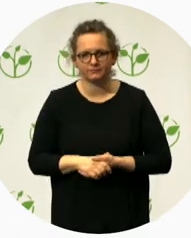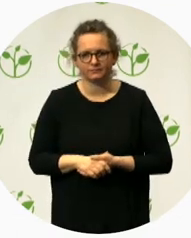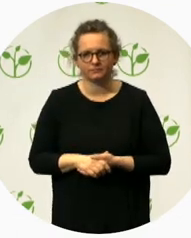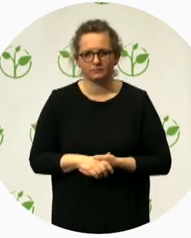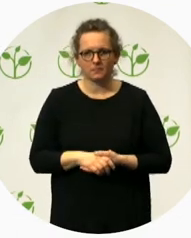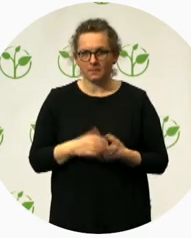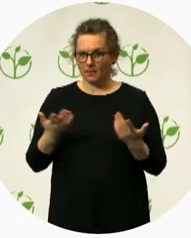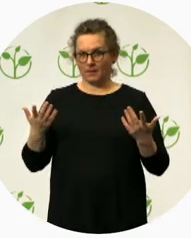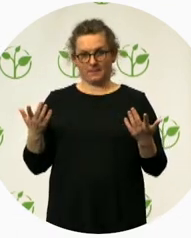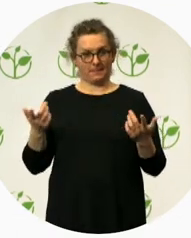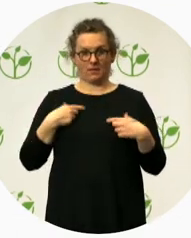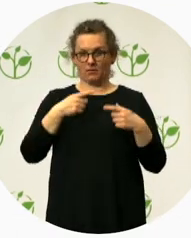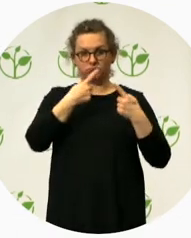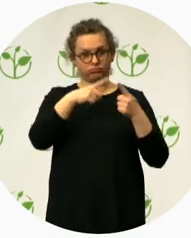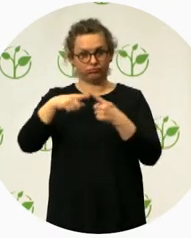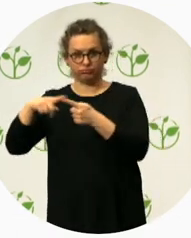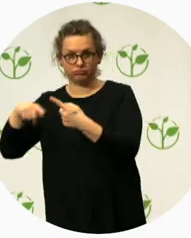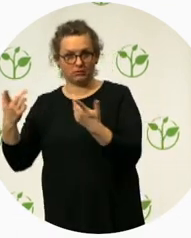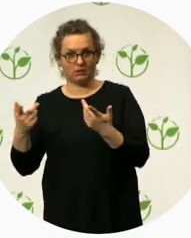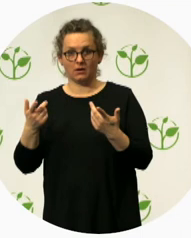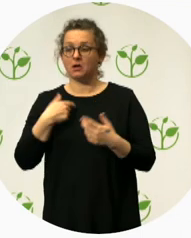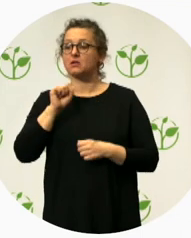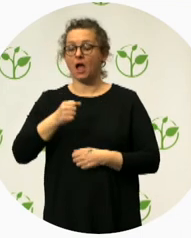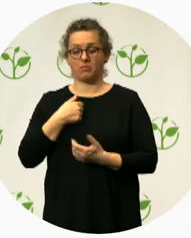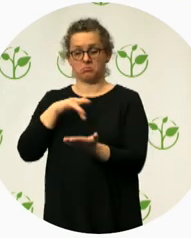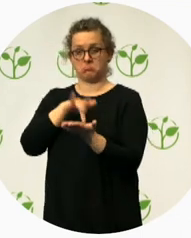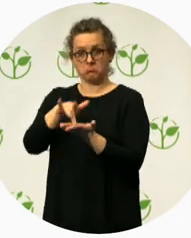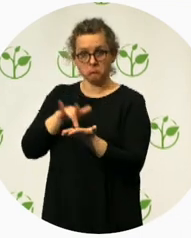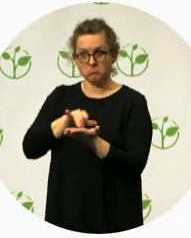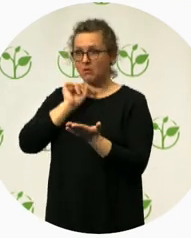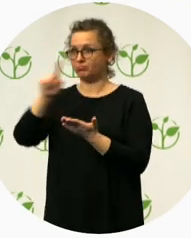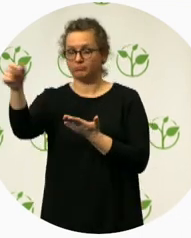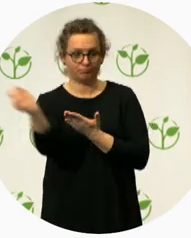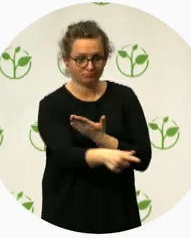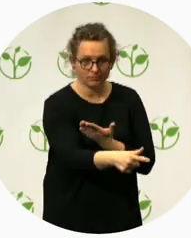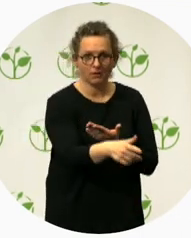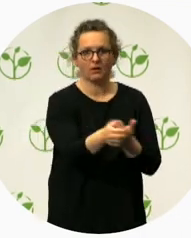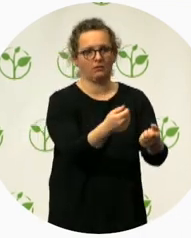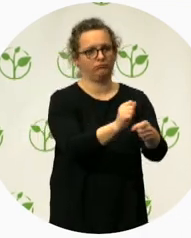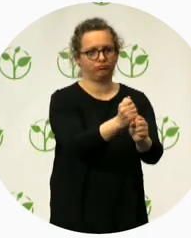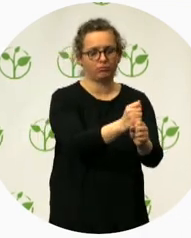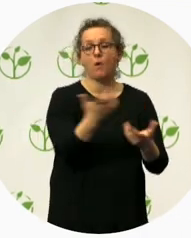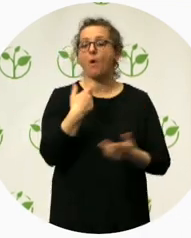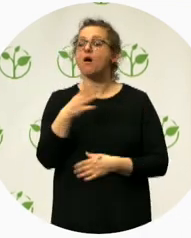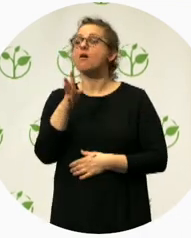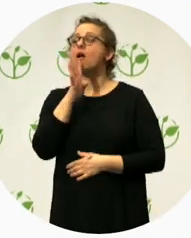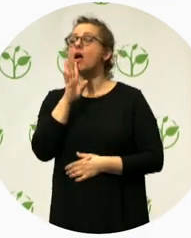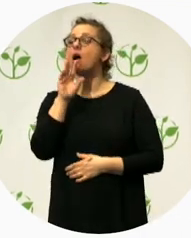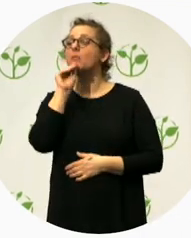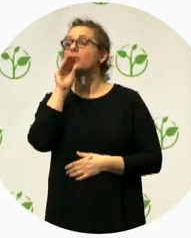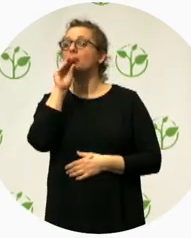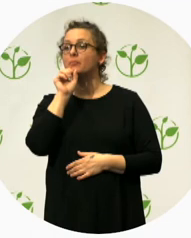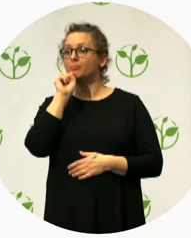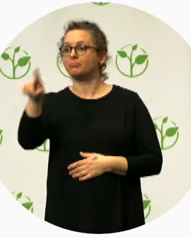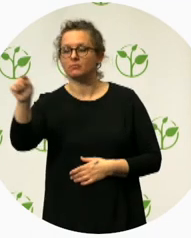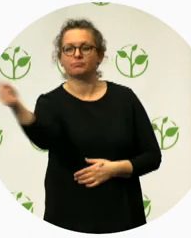combine these things together, we give people much greater autonomy in their own home. Some of the ways in which we've